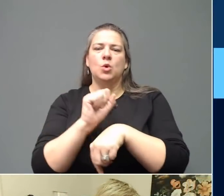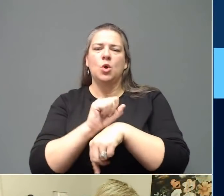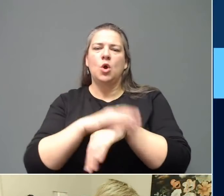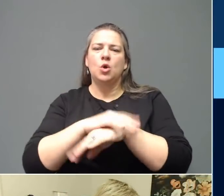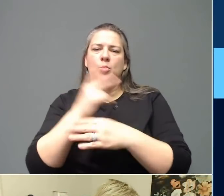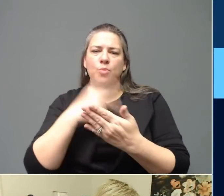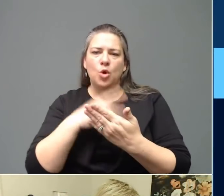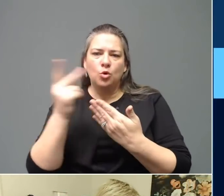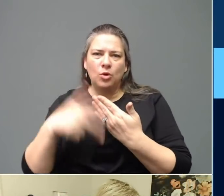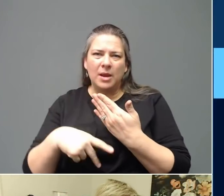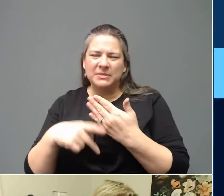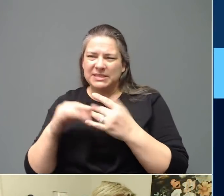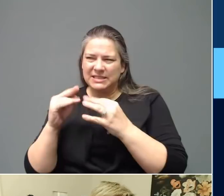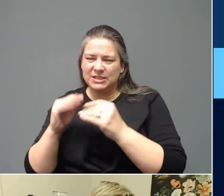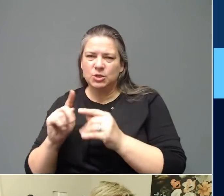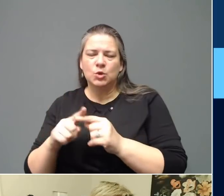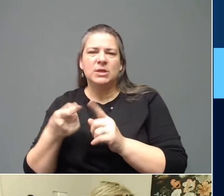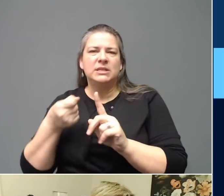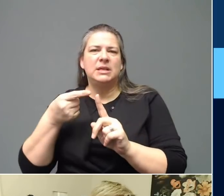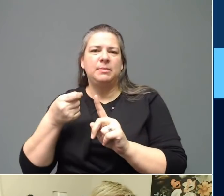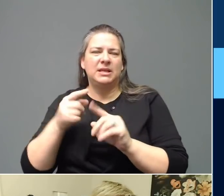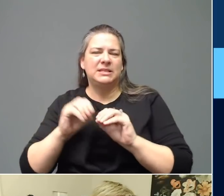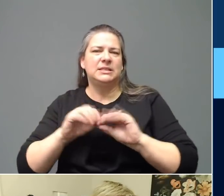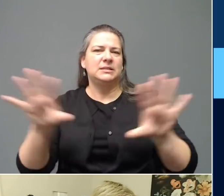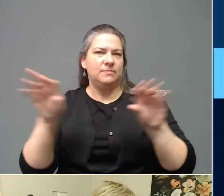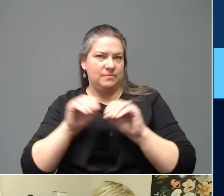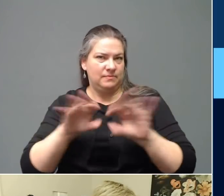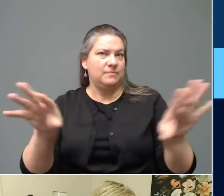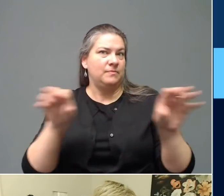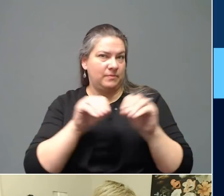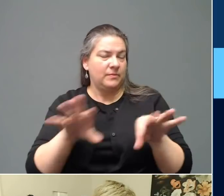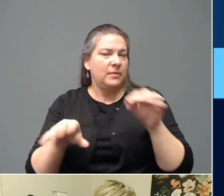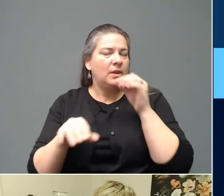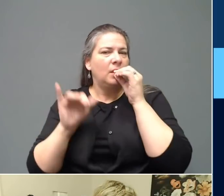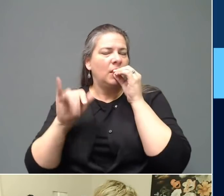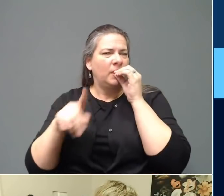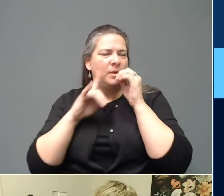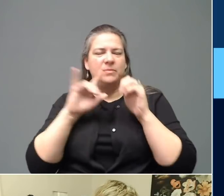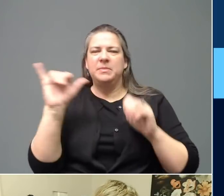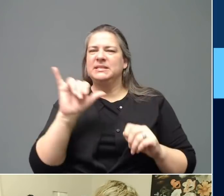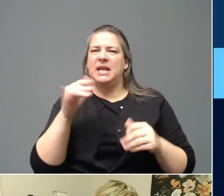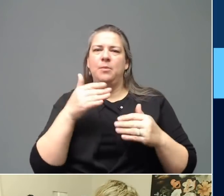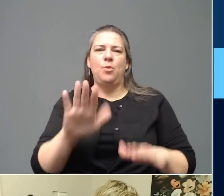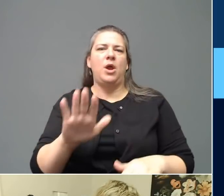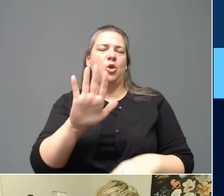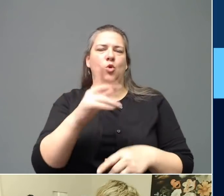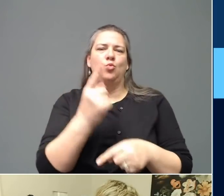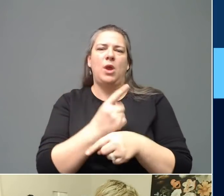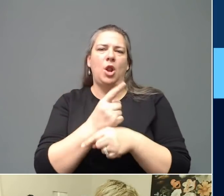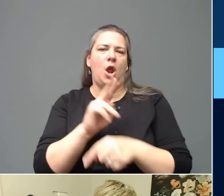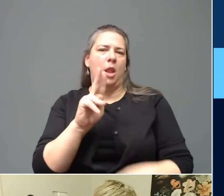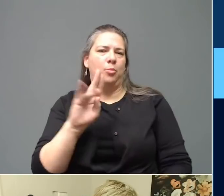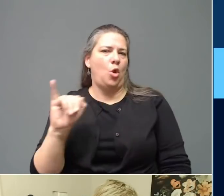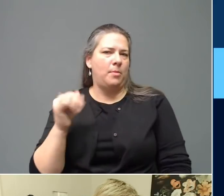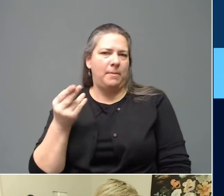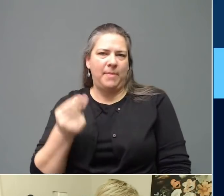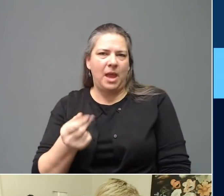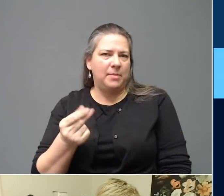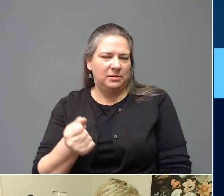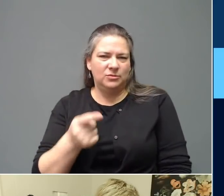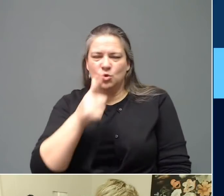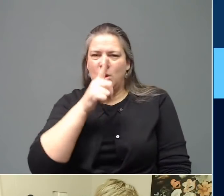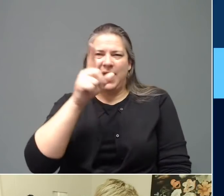those stimulus payments out. They will come in the same manner as your regular unemployment payment, so you don't have to